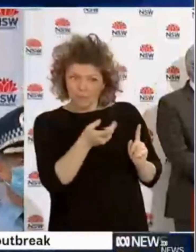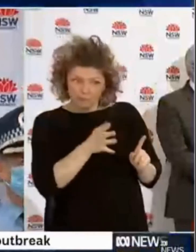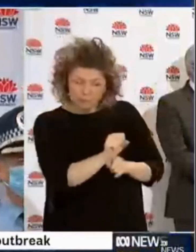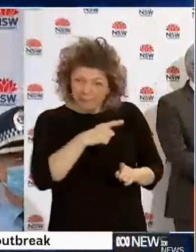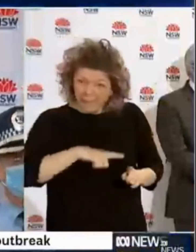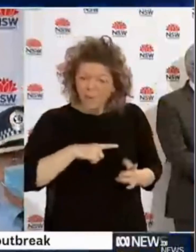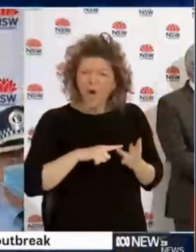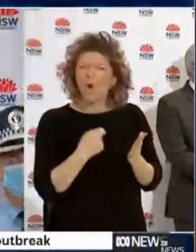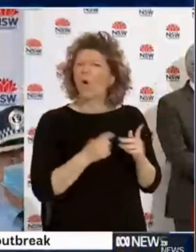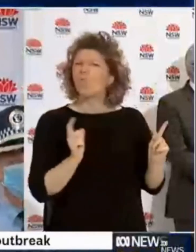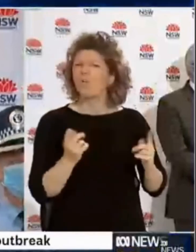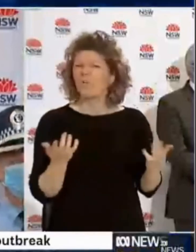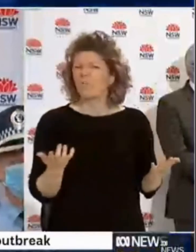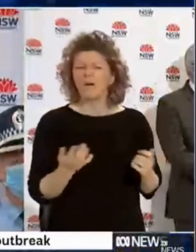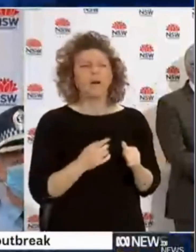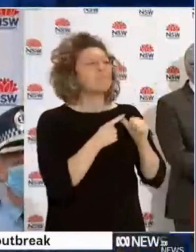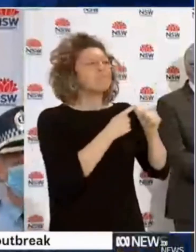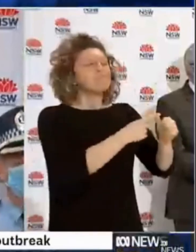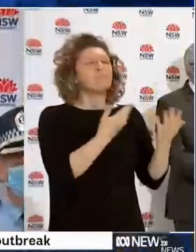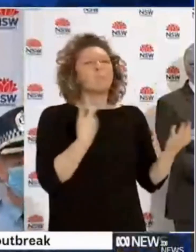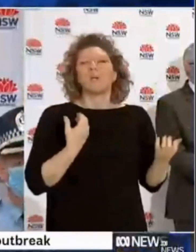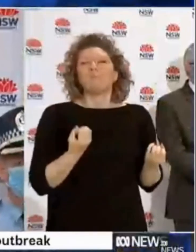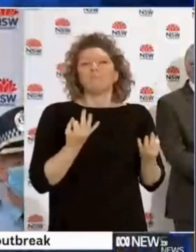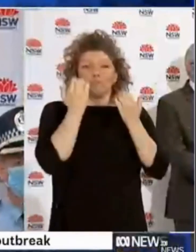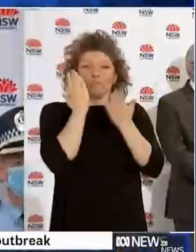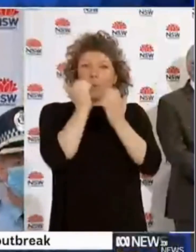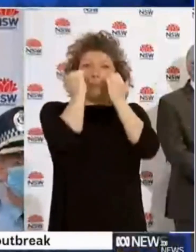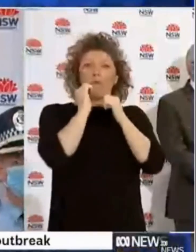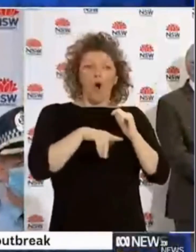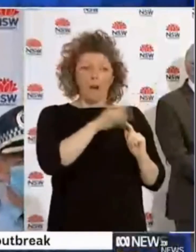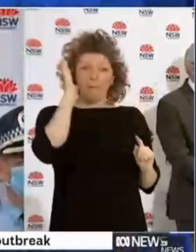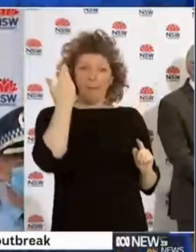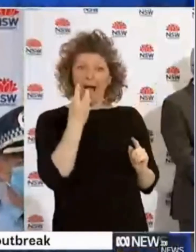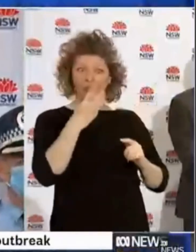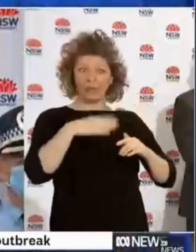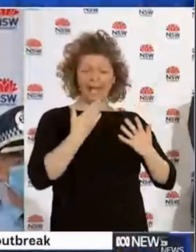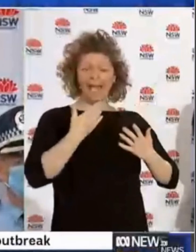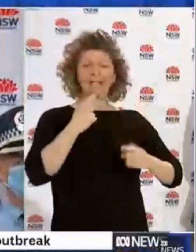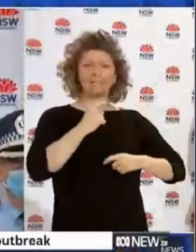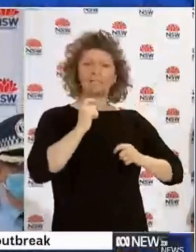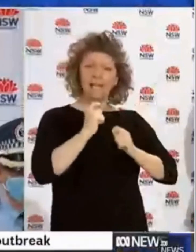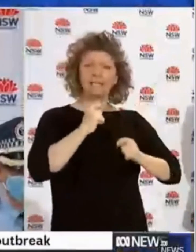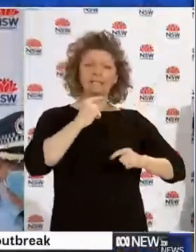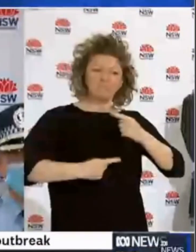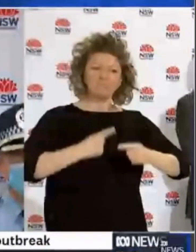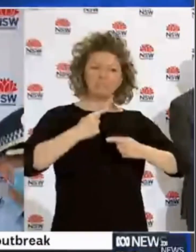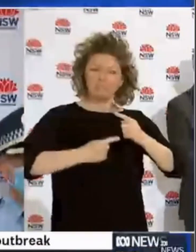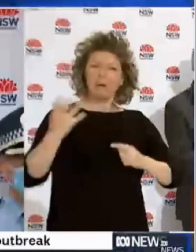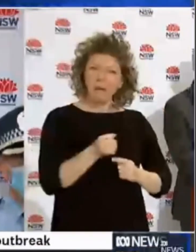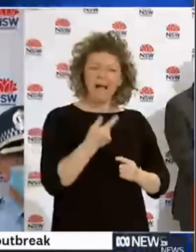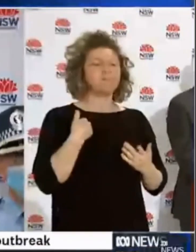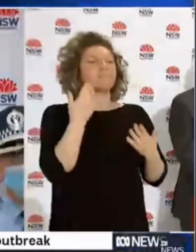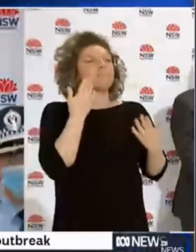the rolling testing has actually identified people who wouldn't have otherwise got tested. So I think that just highlights the importance of making sure